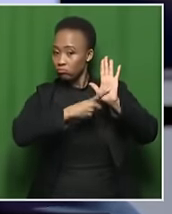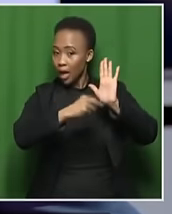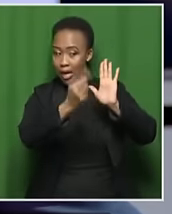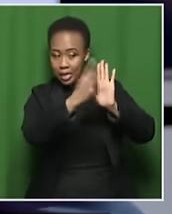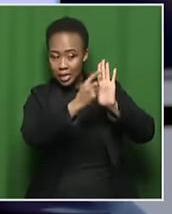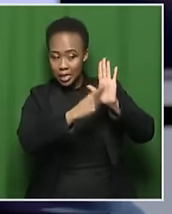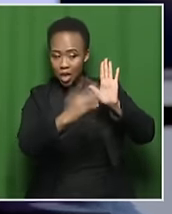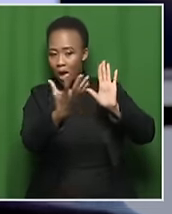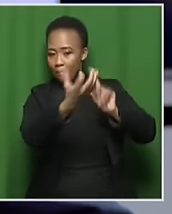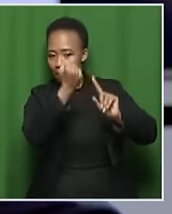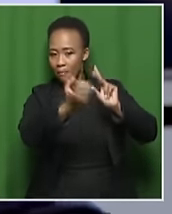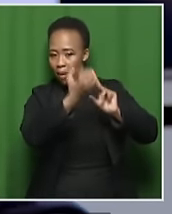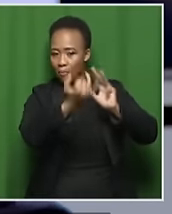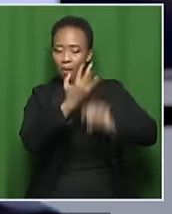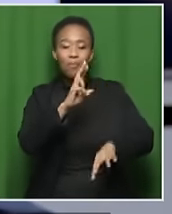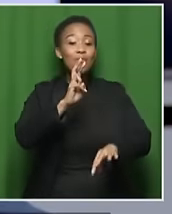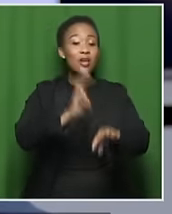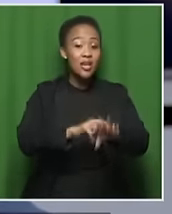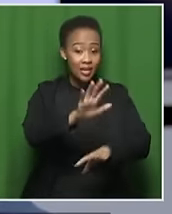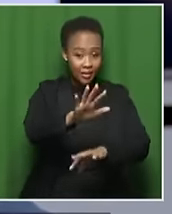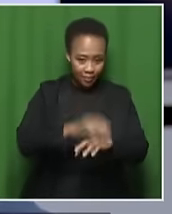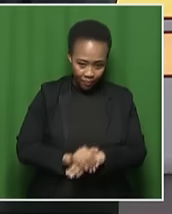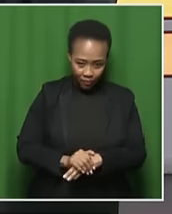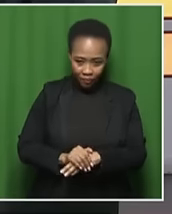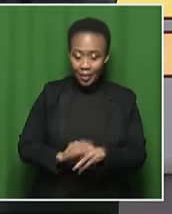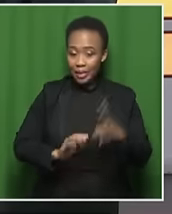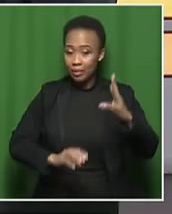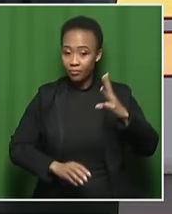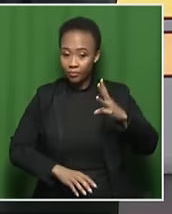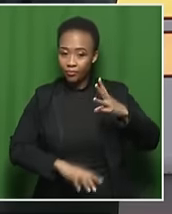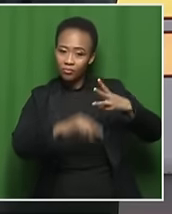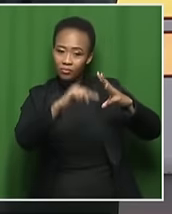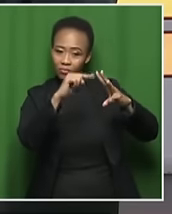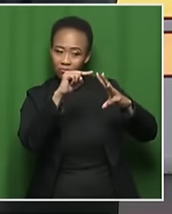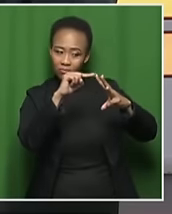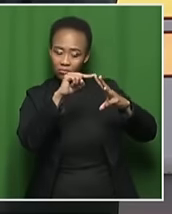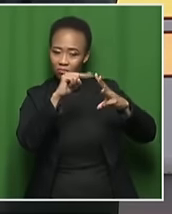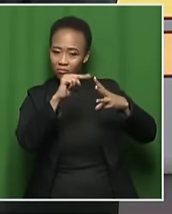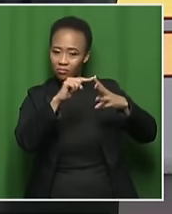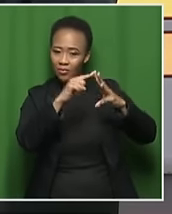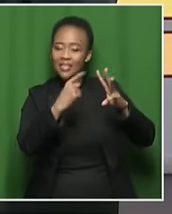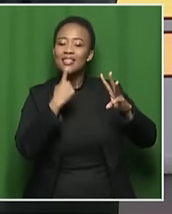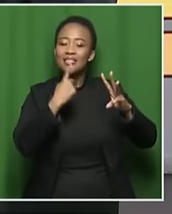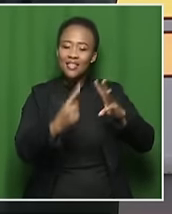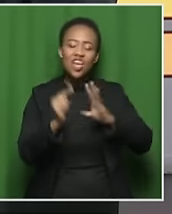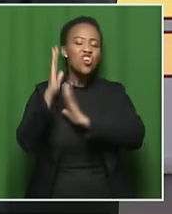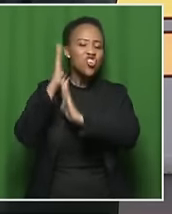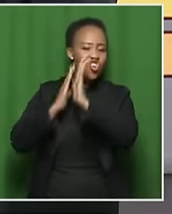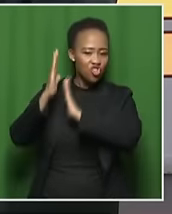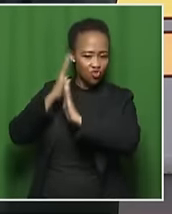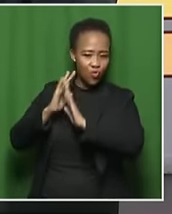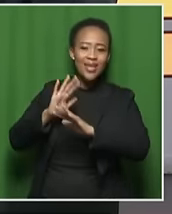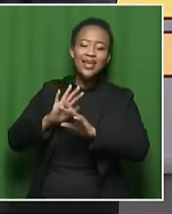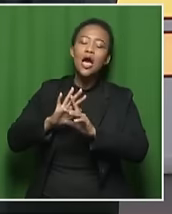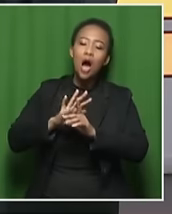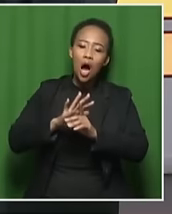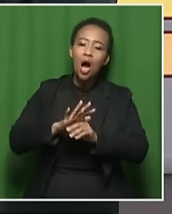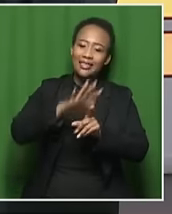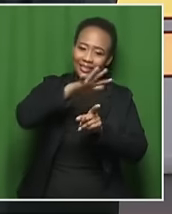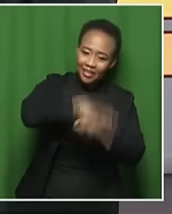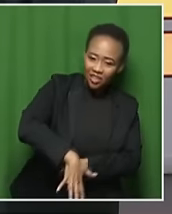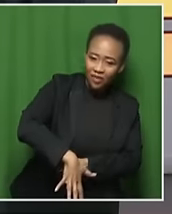for, and Michael used the word historically disadvantaged. It's not historically disadvantaged. It's black